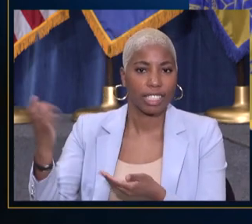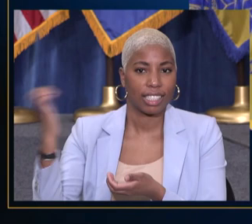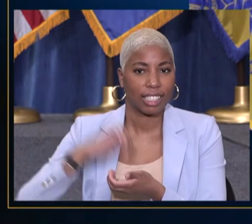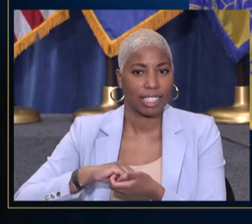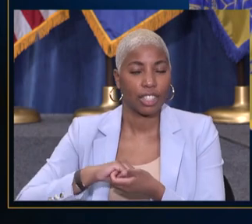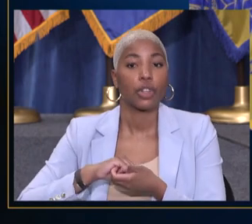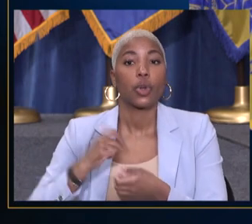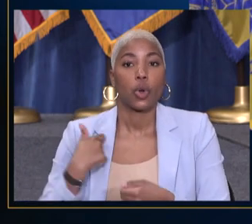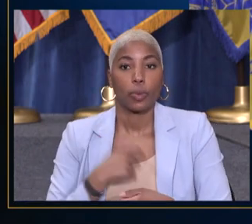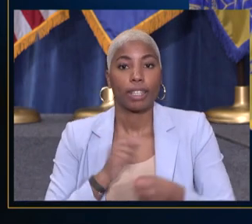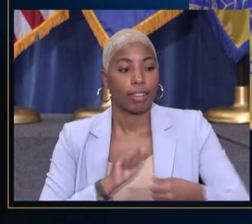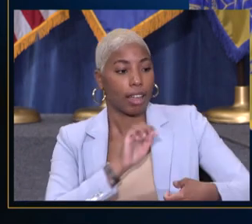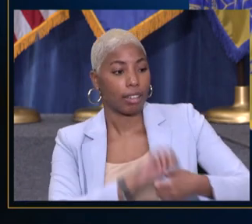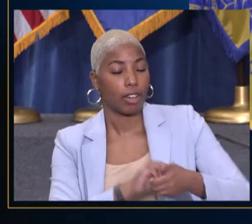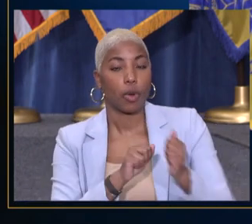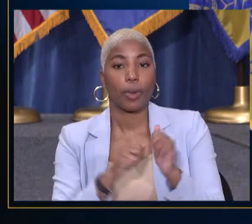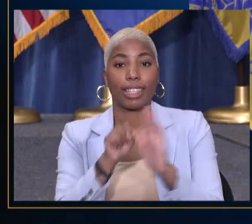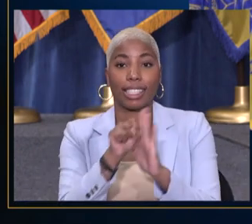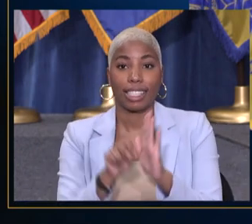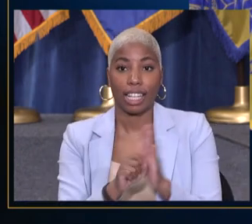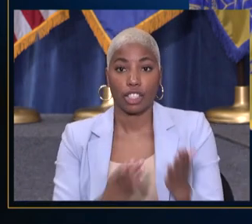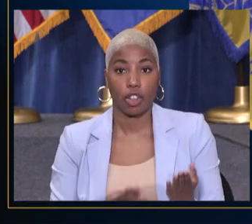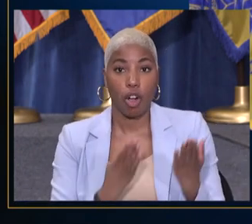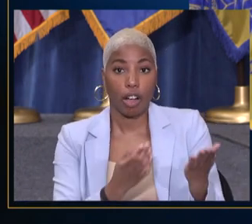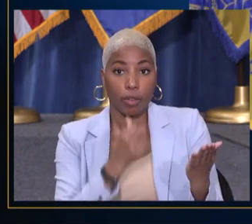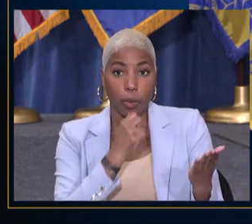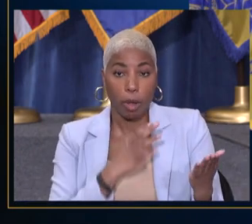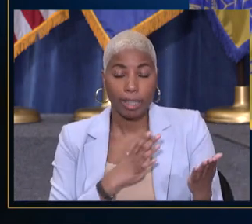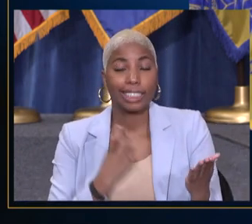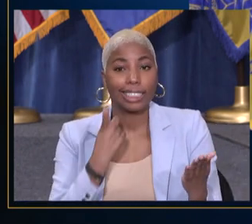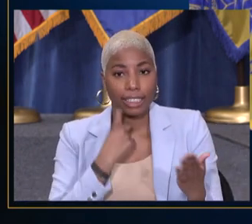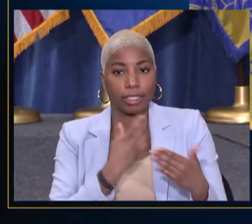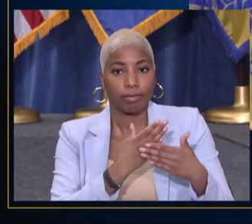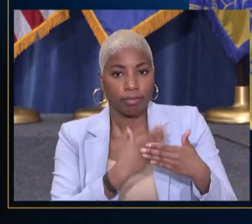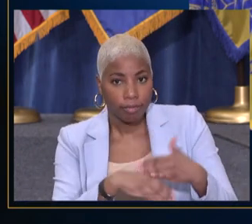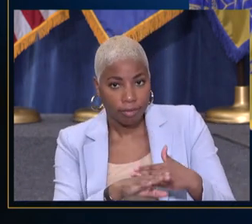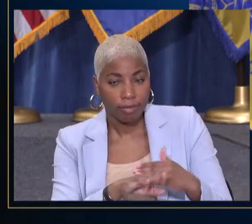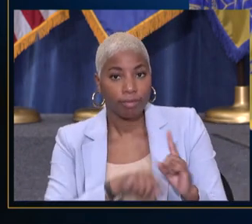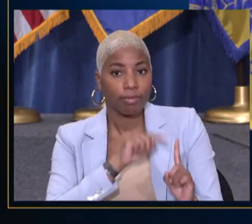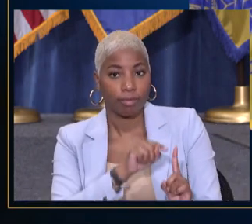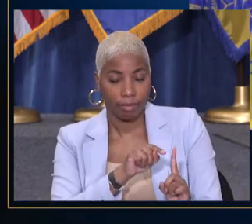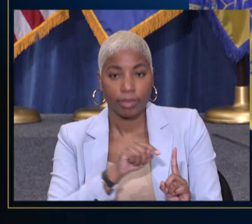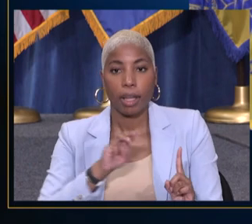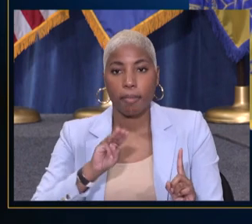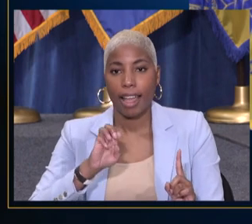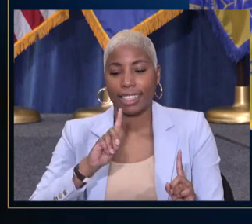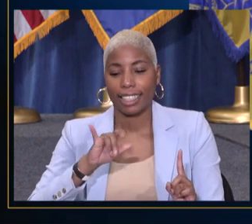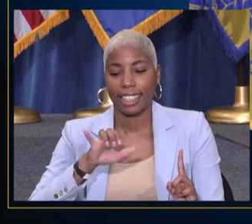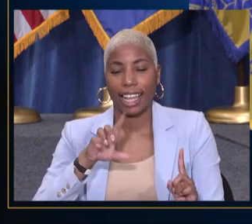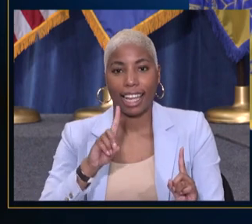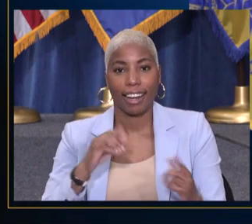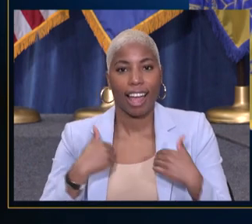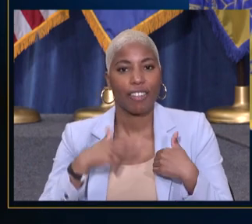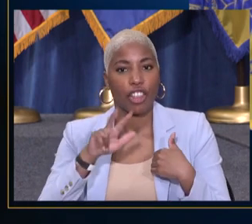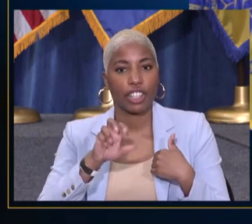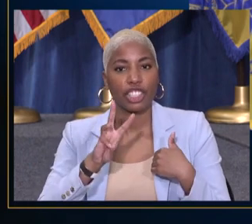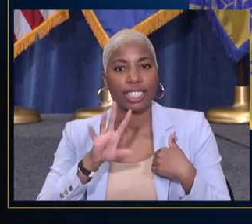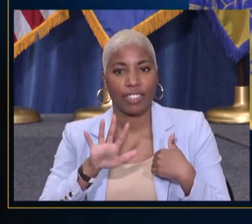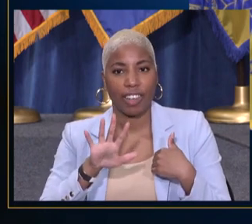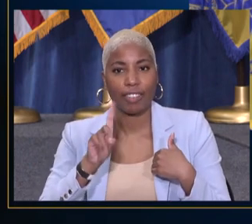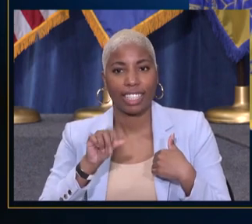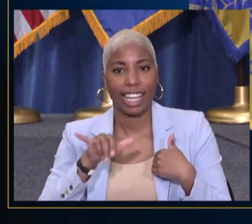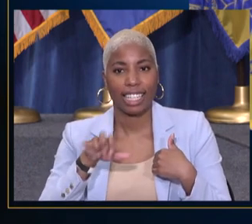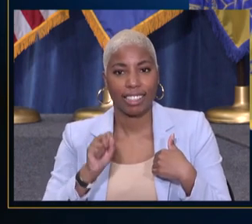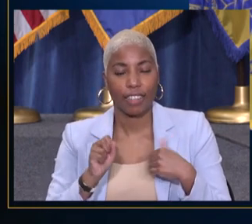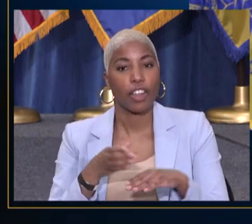with states so that they can offer to a woman who has just delivered, who is on Medicaid, 365 days of postpartum